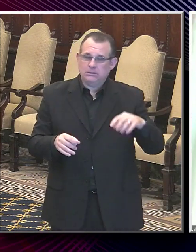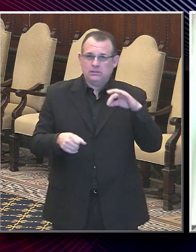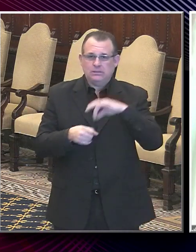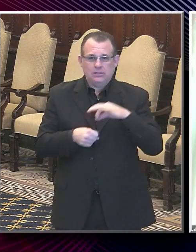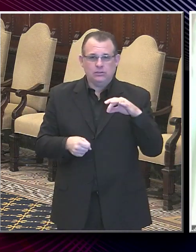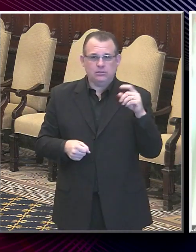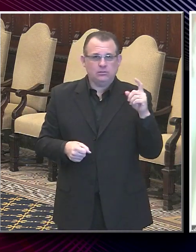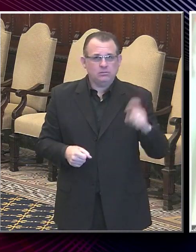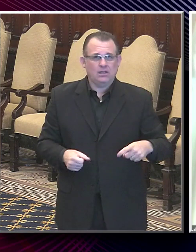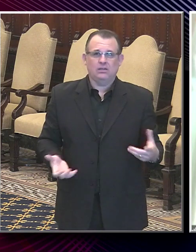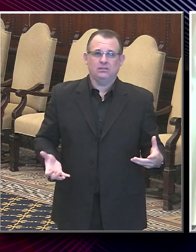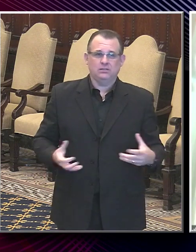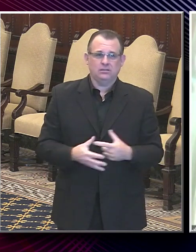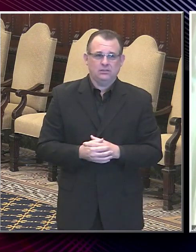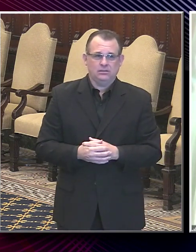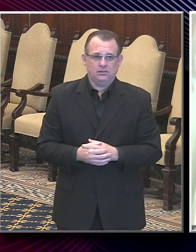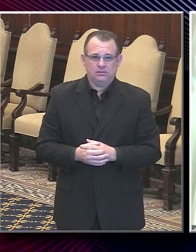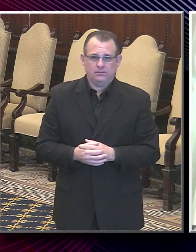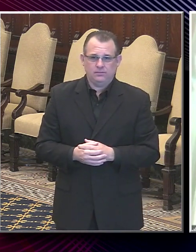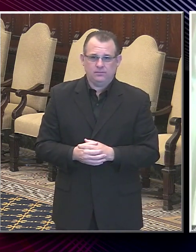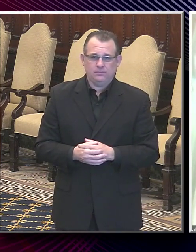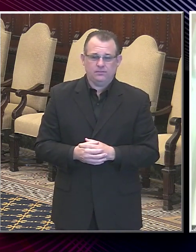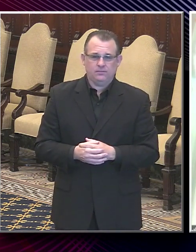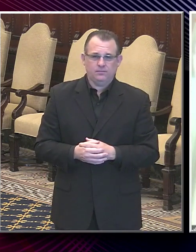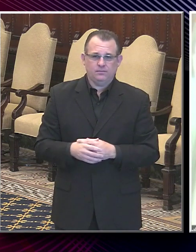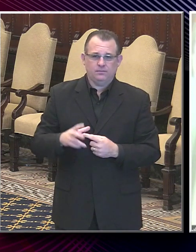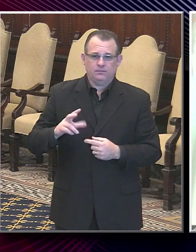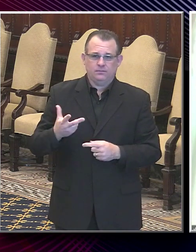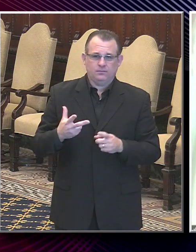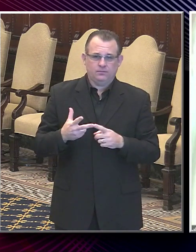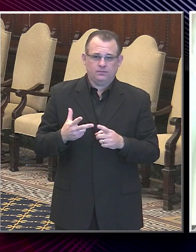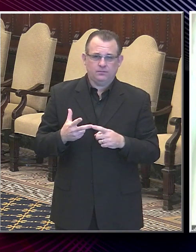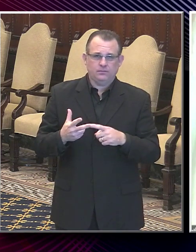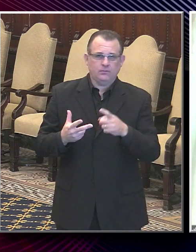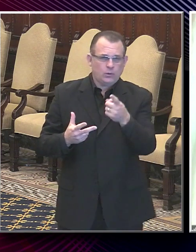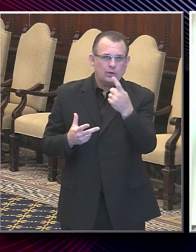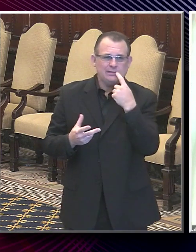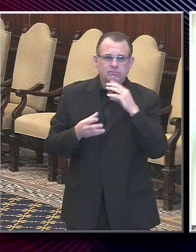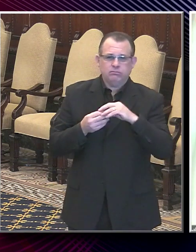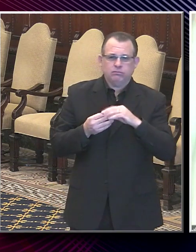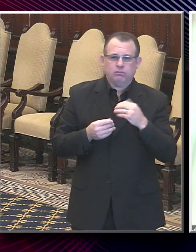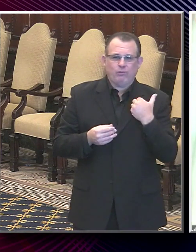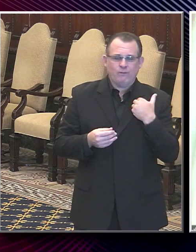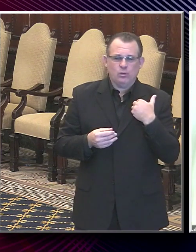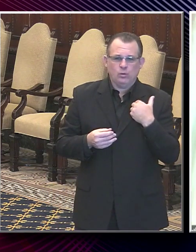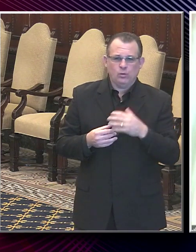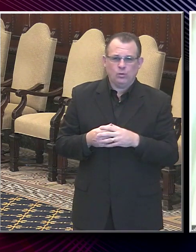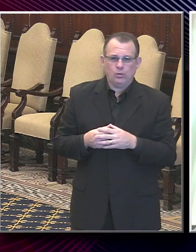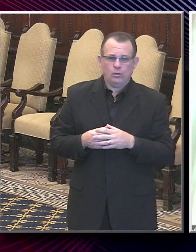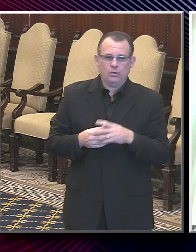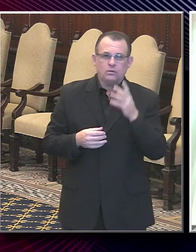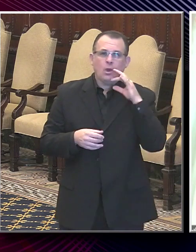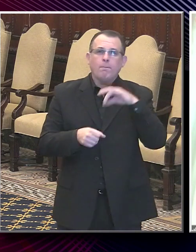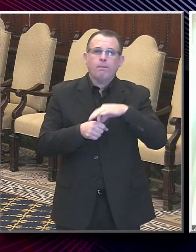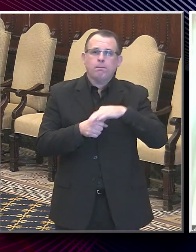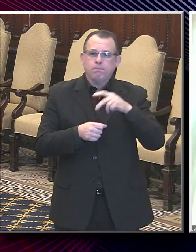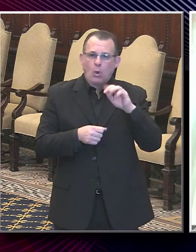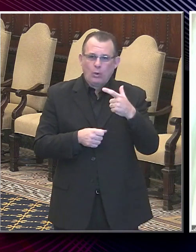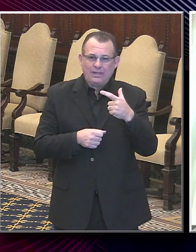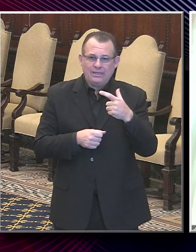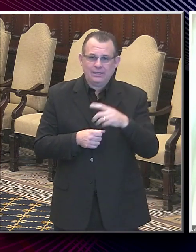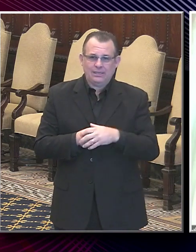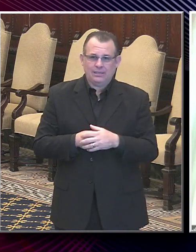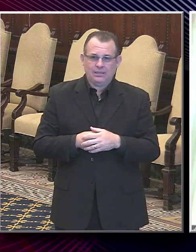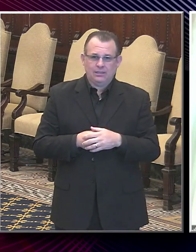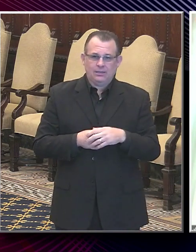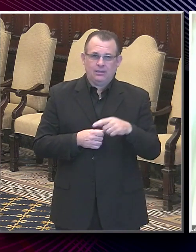My last question, with as you said before, with a fraction of the amount of sites being open for the primary, can you tell me how you feel, if